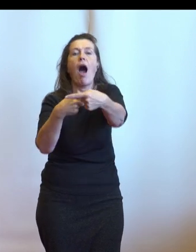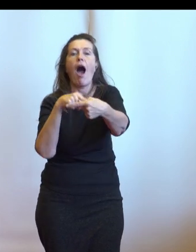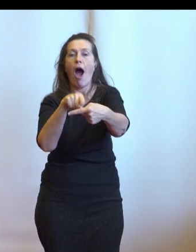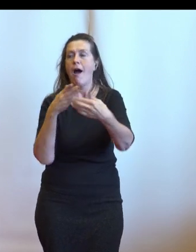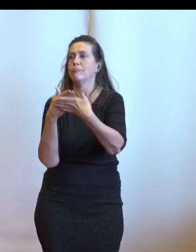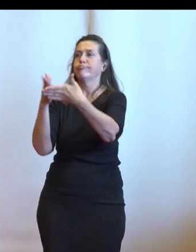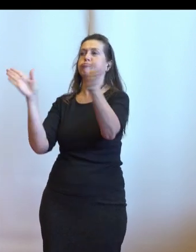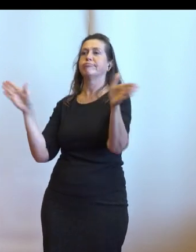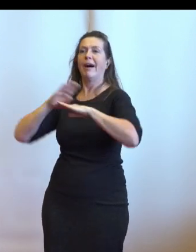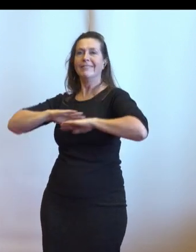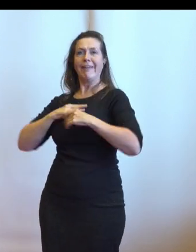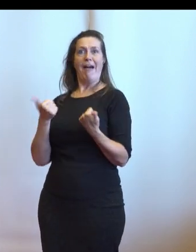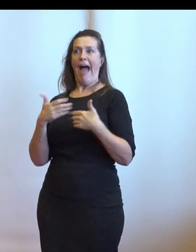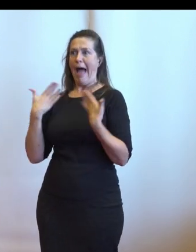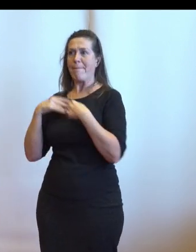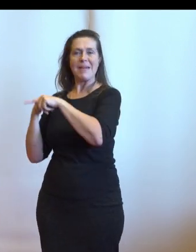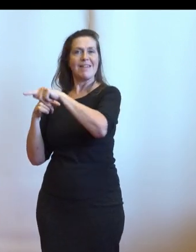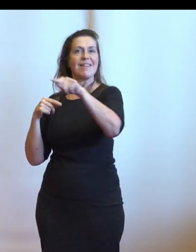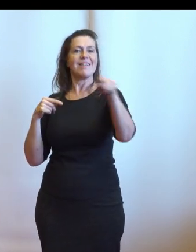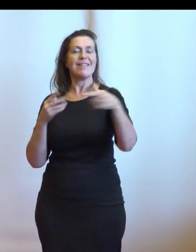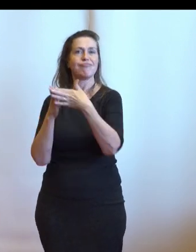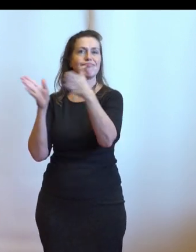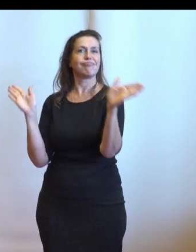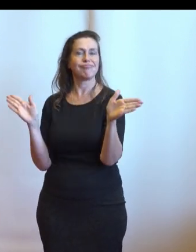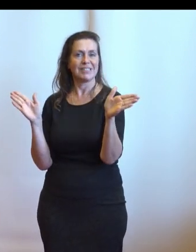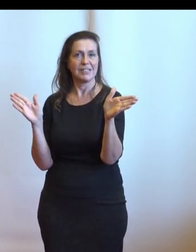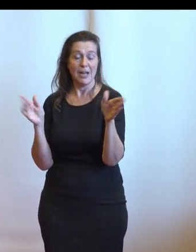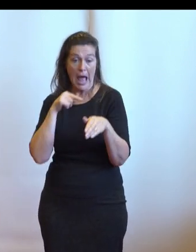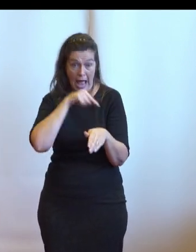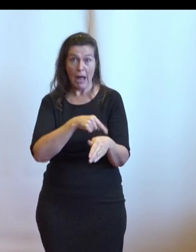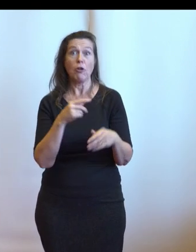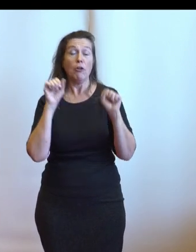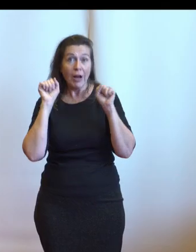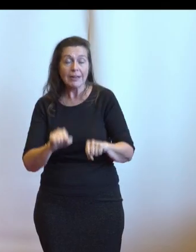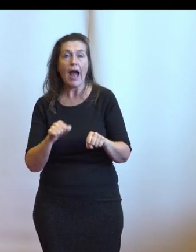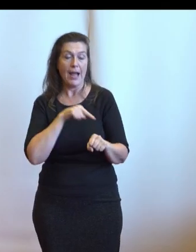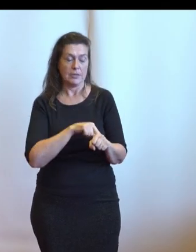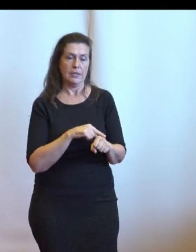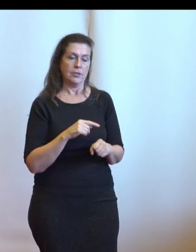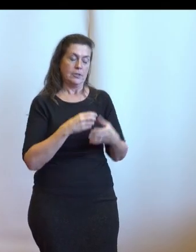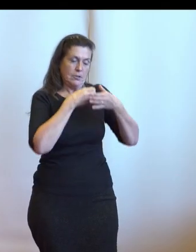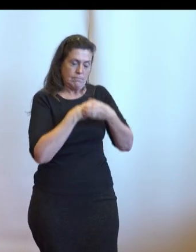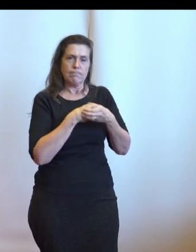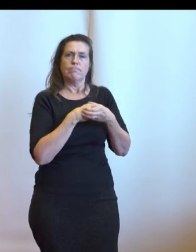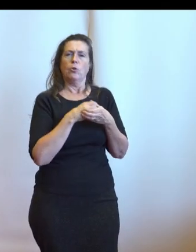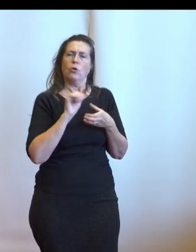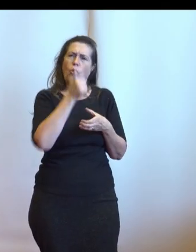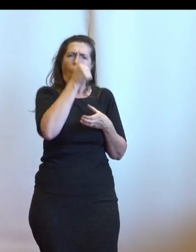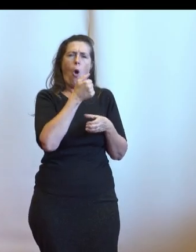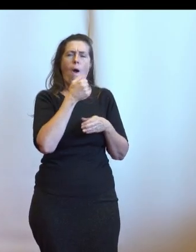satisfaction. Any resources I can use? Loads. Use the PAW principles and other practical tools